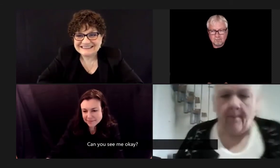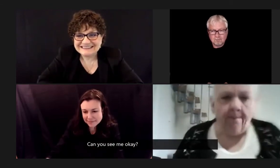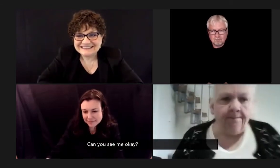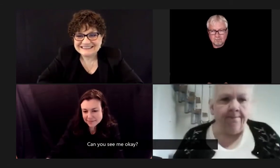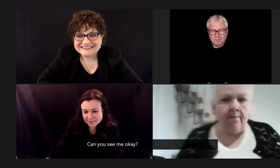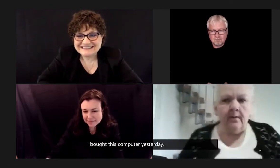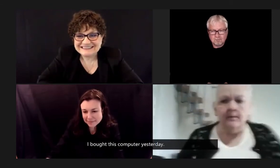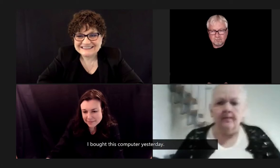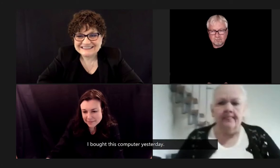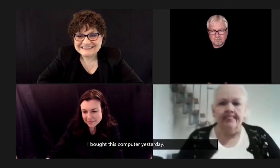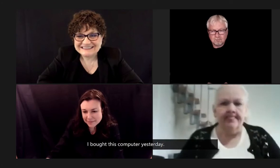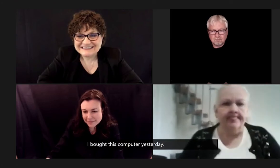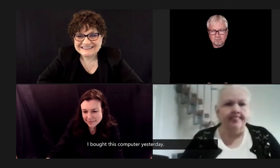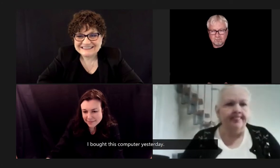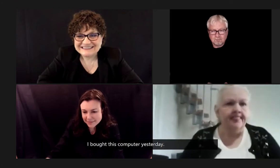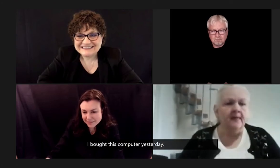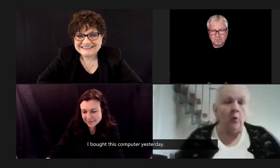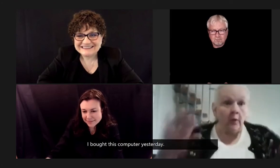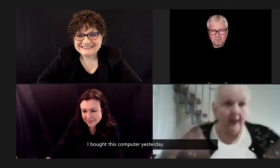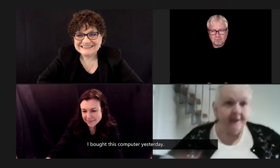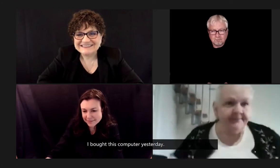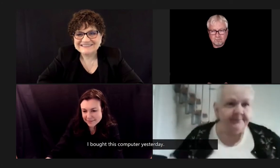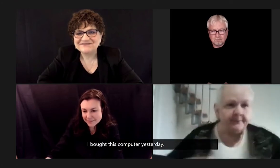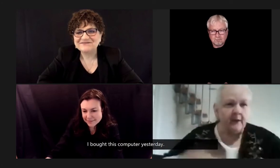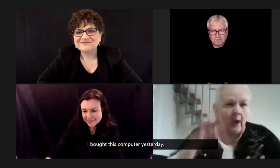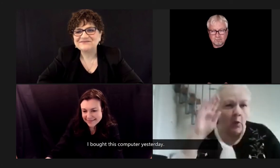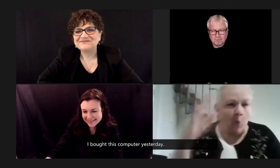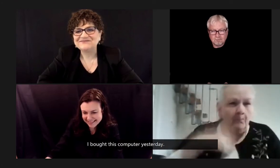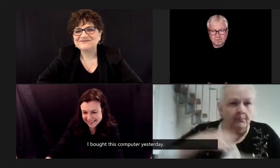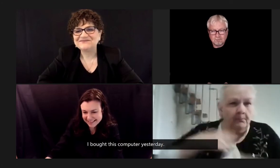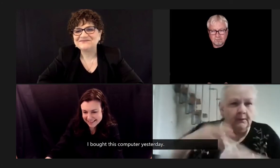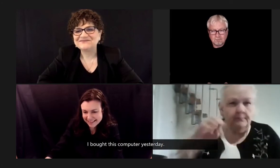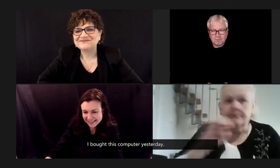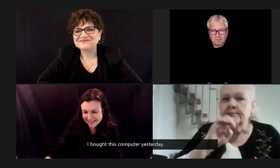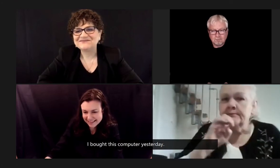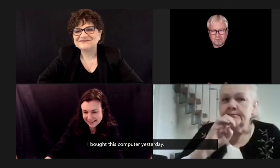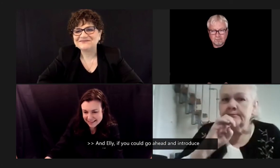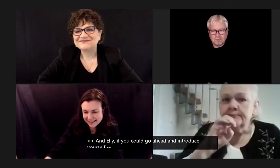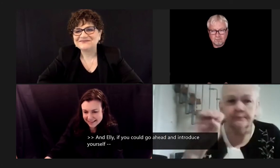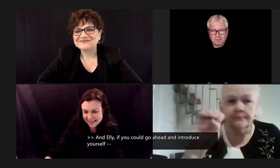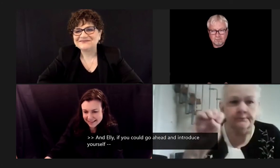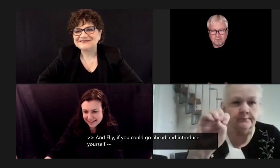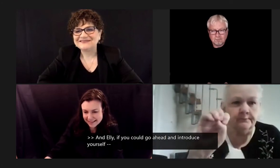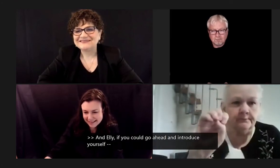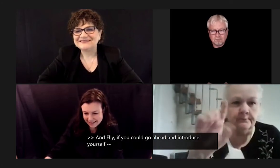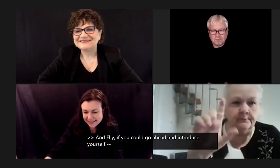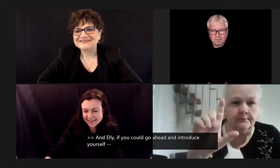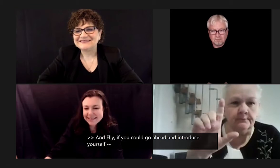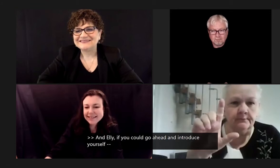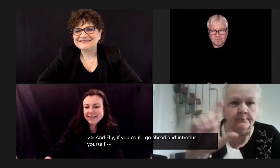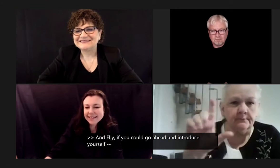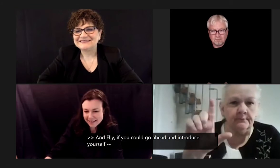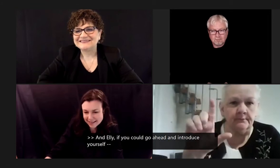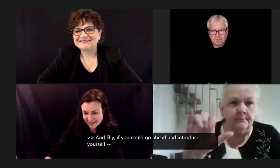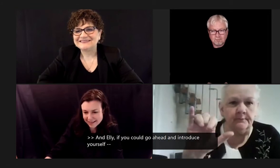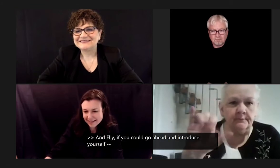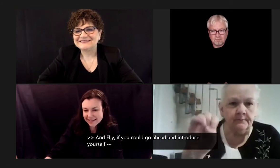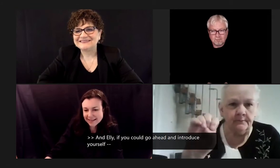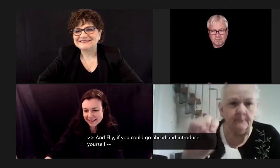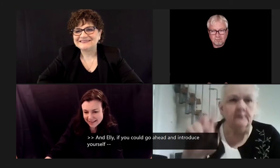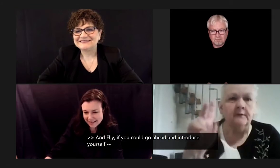yourself and describe. And this is Alicia. Can you please describe your, hello, my name is